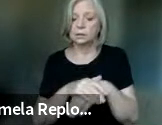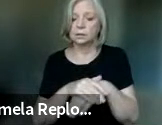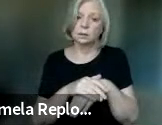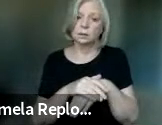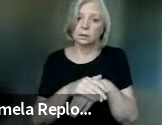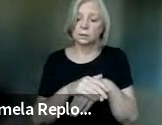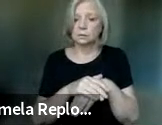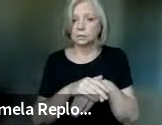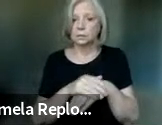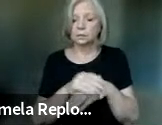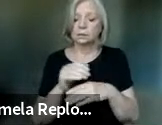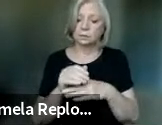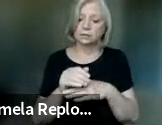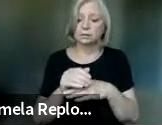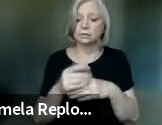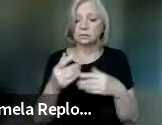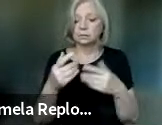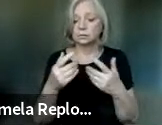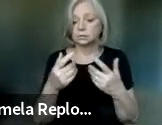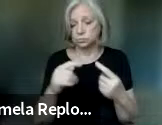the best way possible during this time.